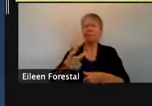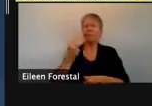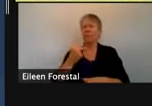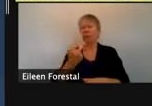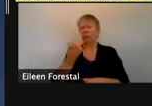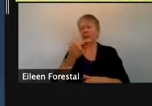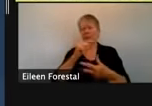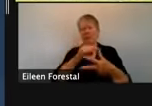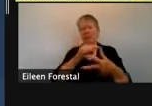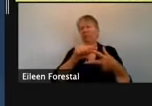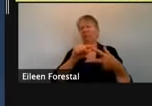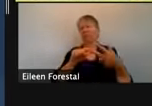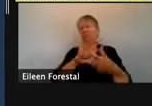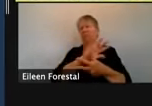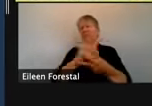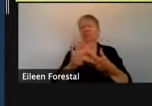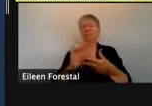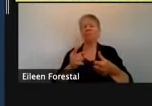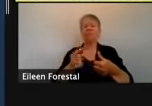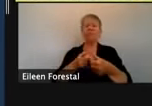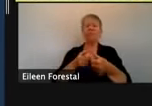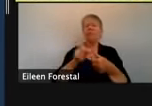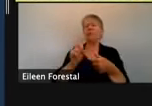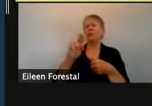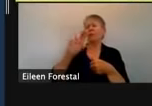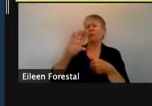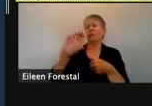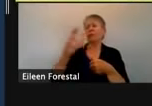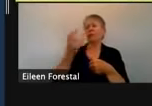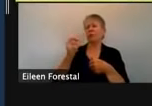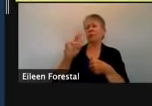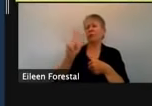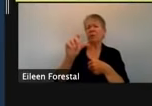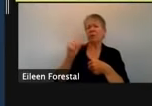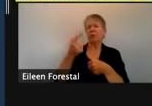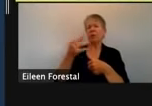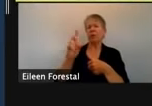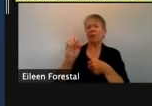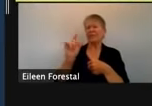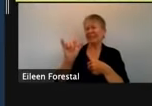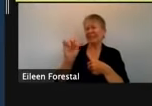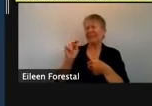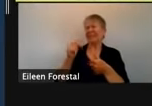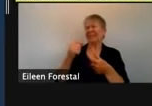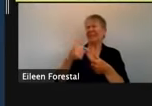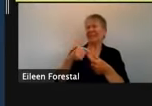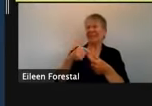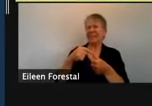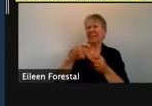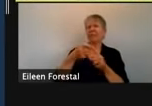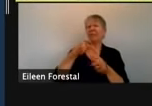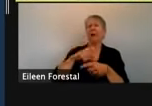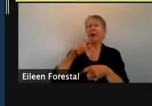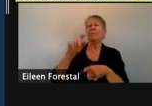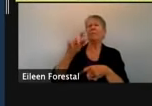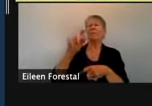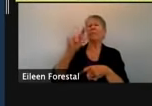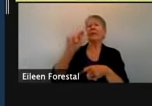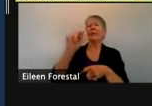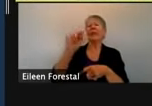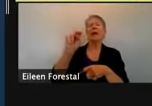lost. We begin today by honoring Dr. Charles Goodstein of Tenafly. He was 82 years